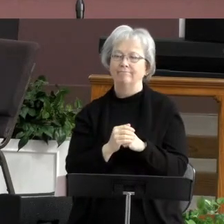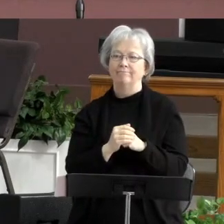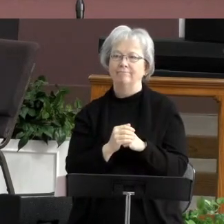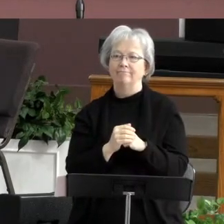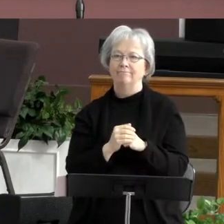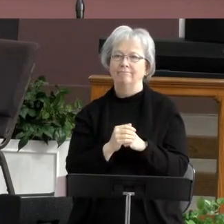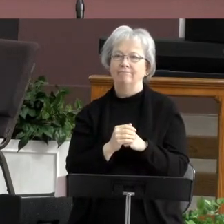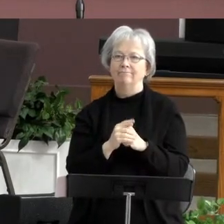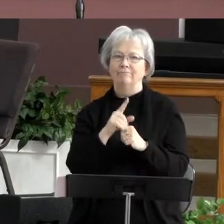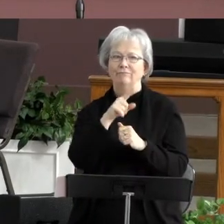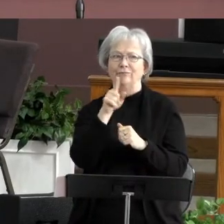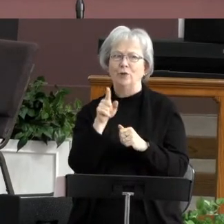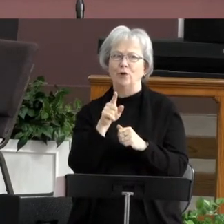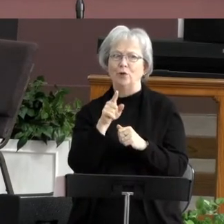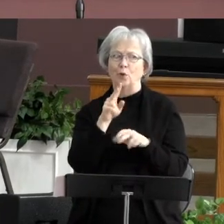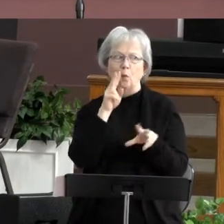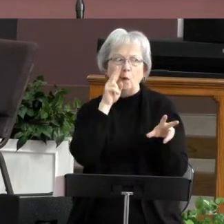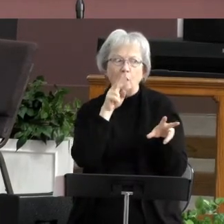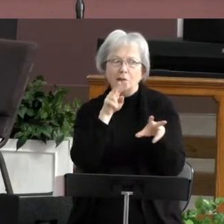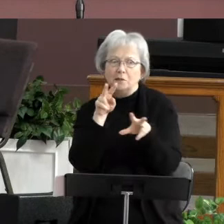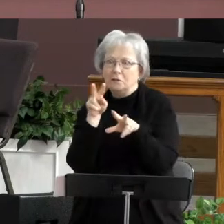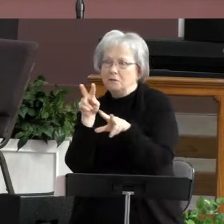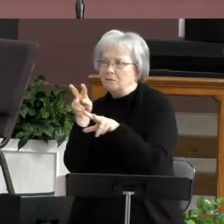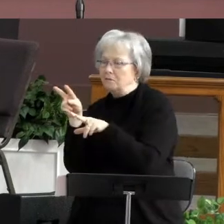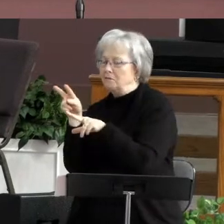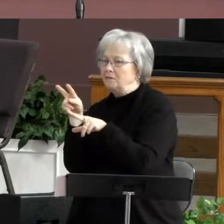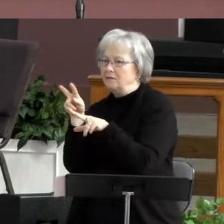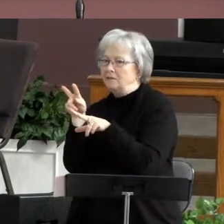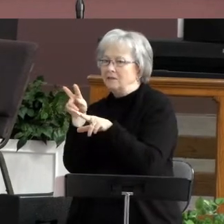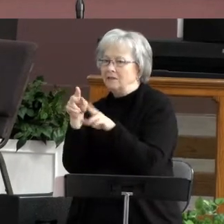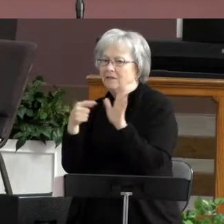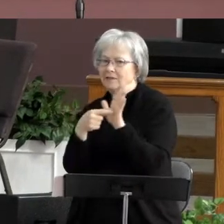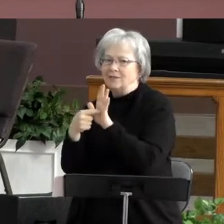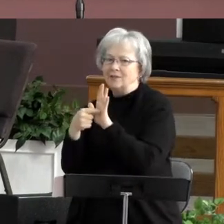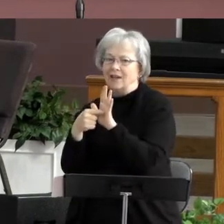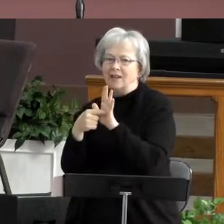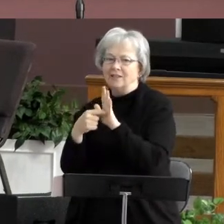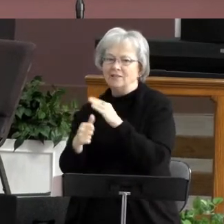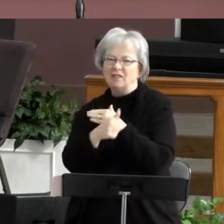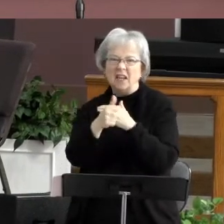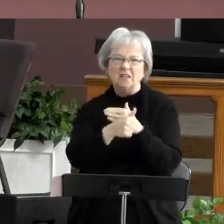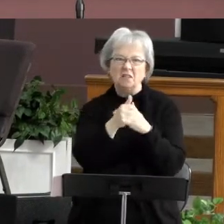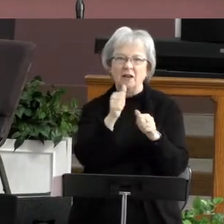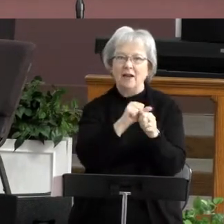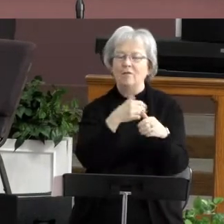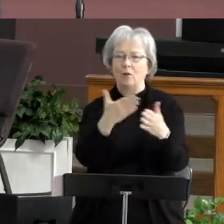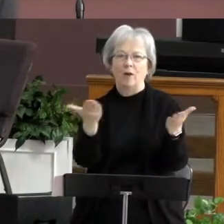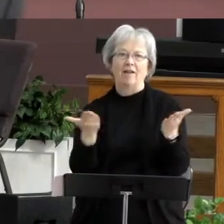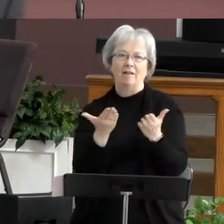You're watching for signs of danger everywhere. Your restlessness,